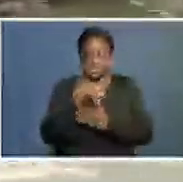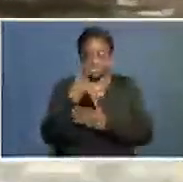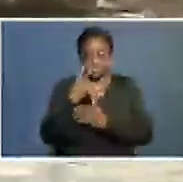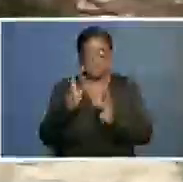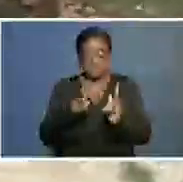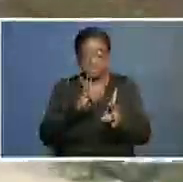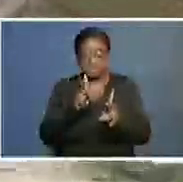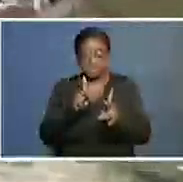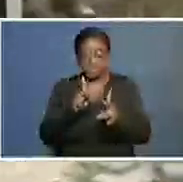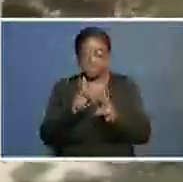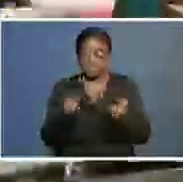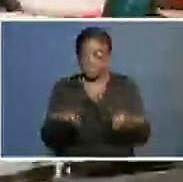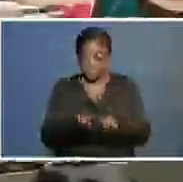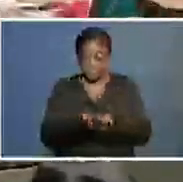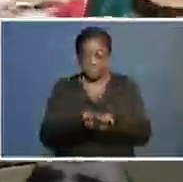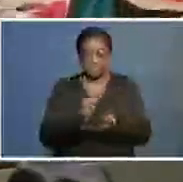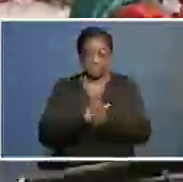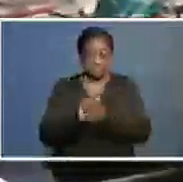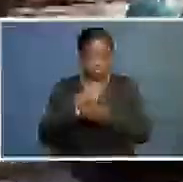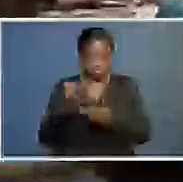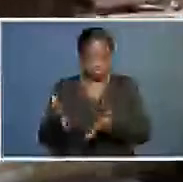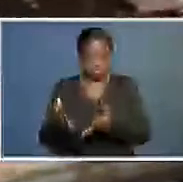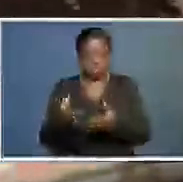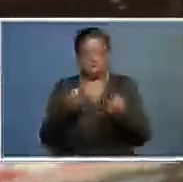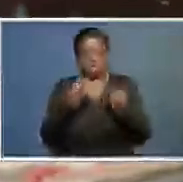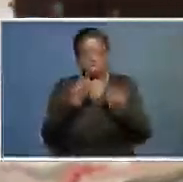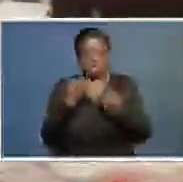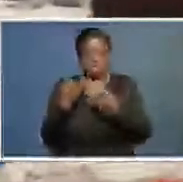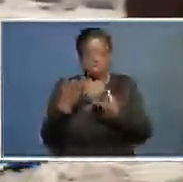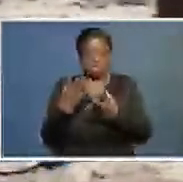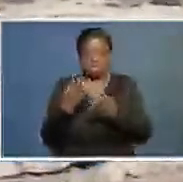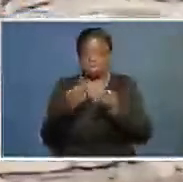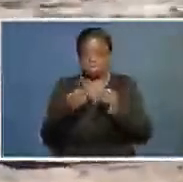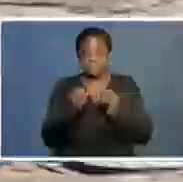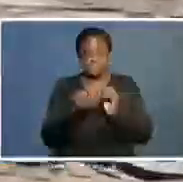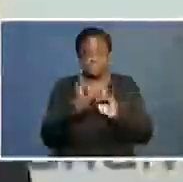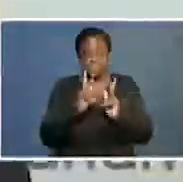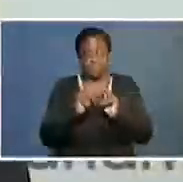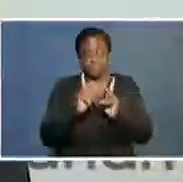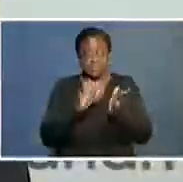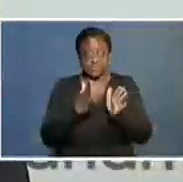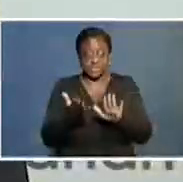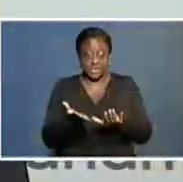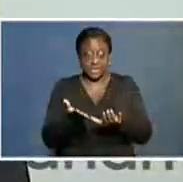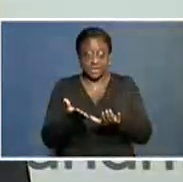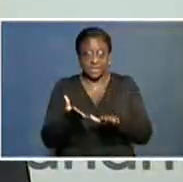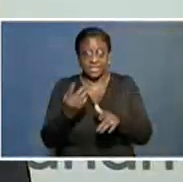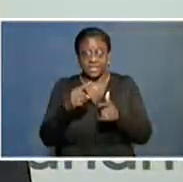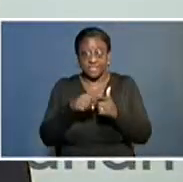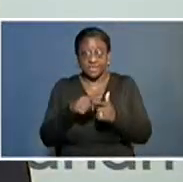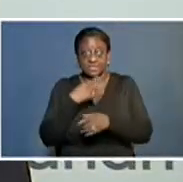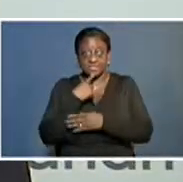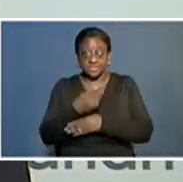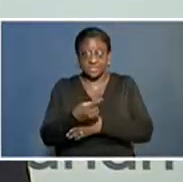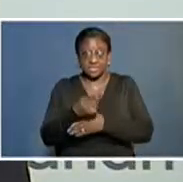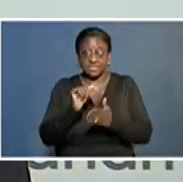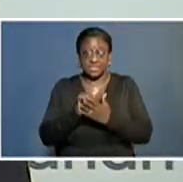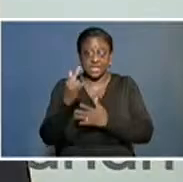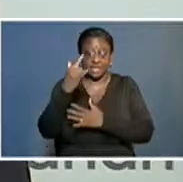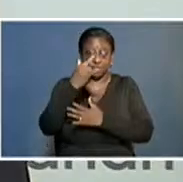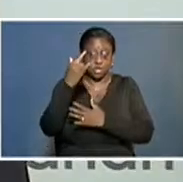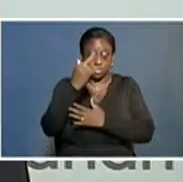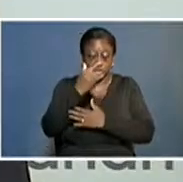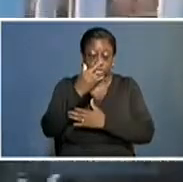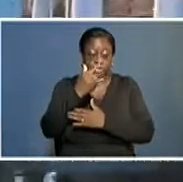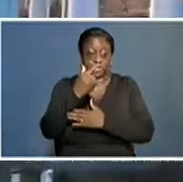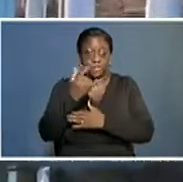Bahama, causing wide-scale devastation and left a still unconfirmed number of people dead, Minister of Tourism, Investments and Aviation, the Honorable